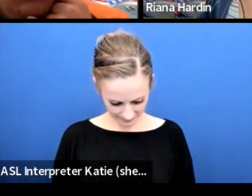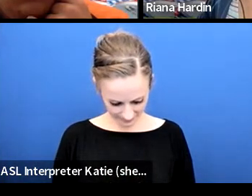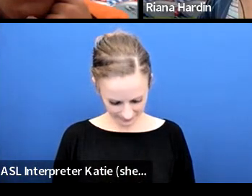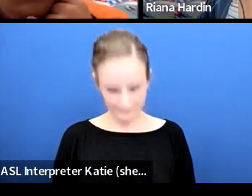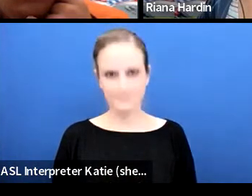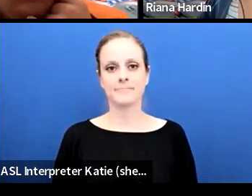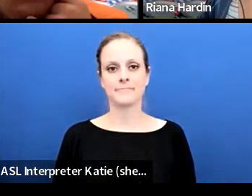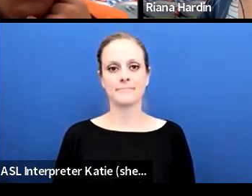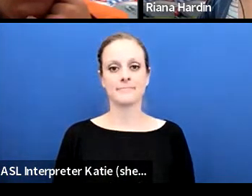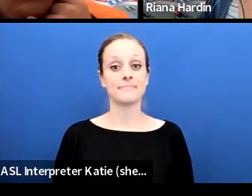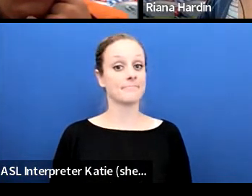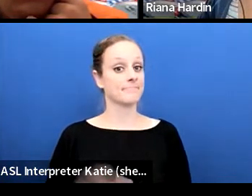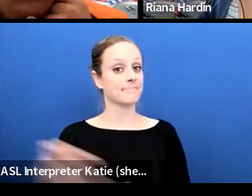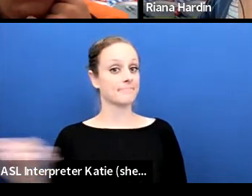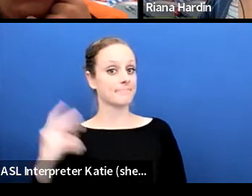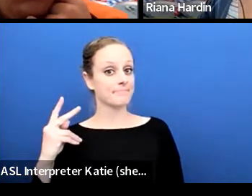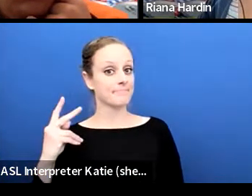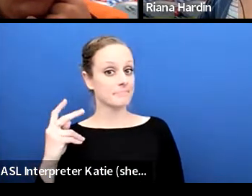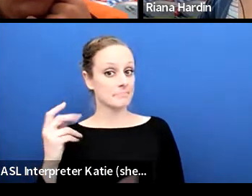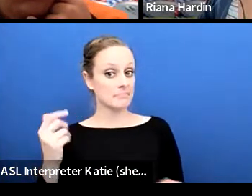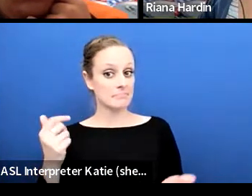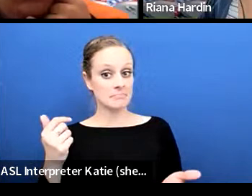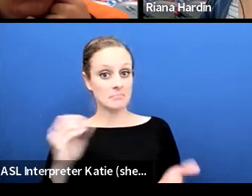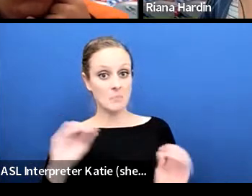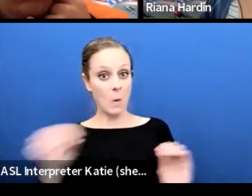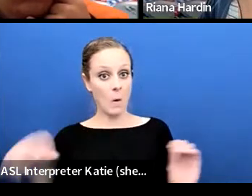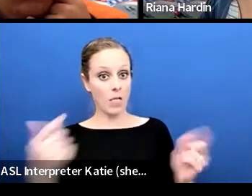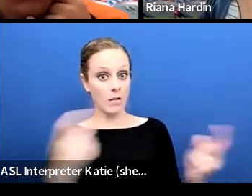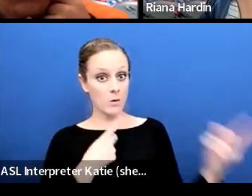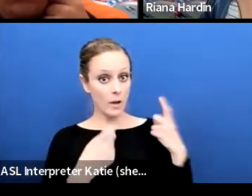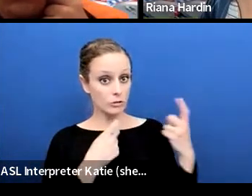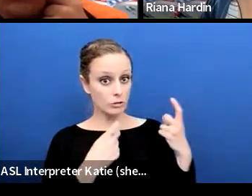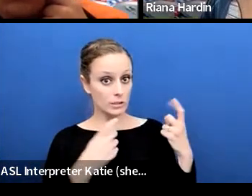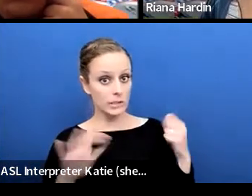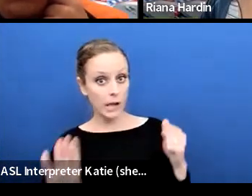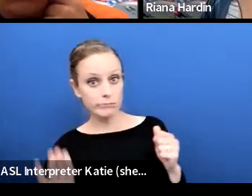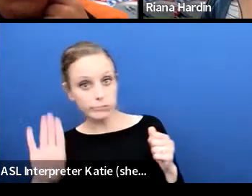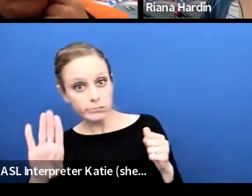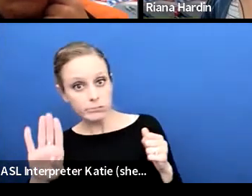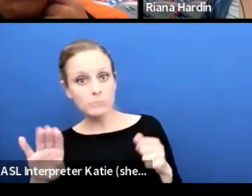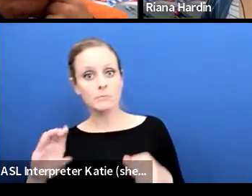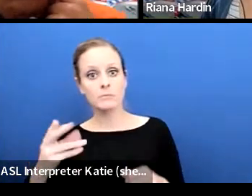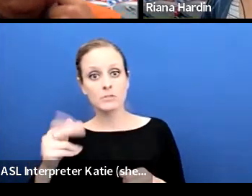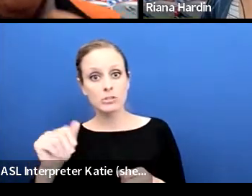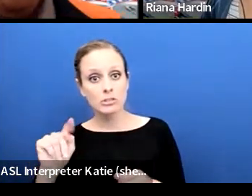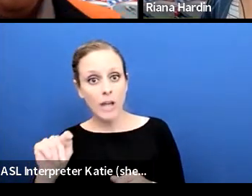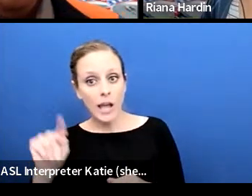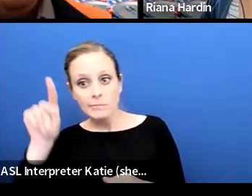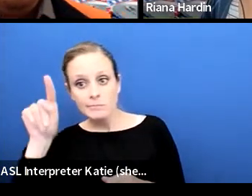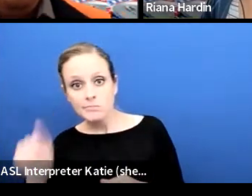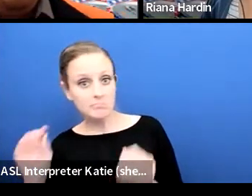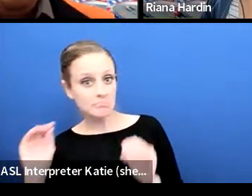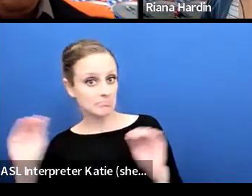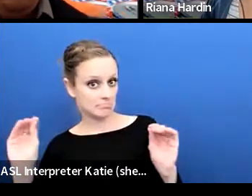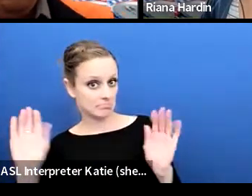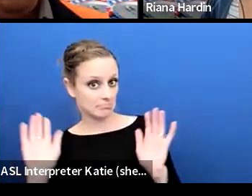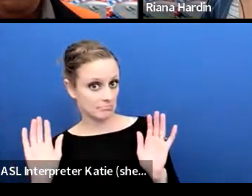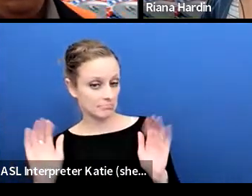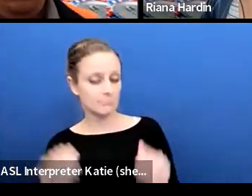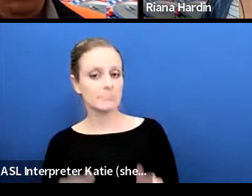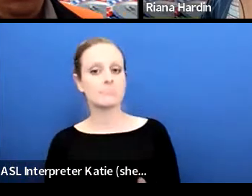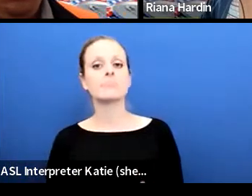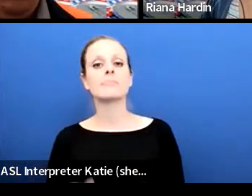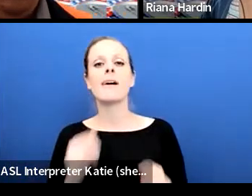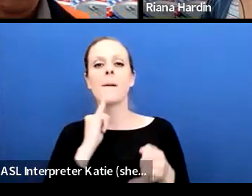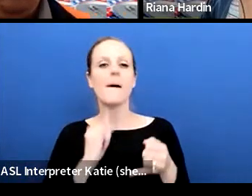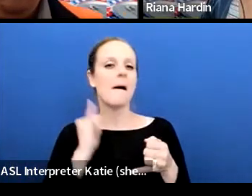All right. I see no more questions in the chat. I'll do this as a